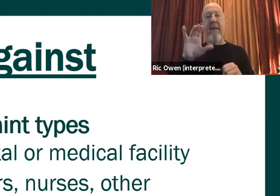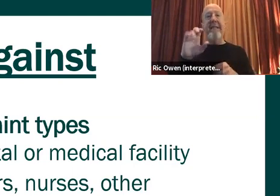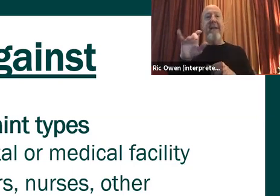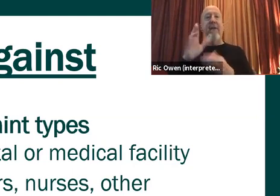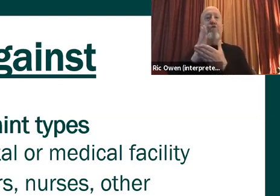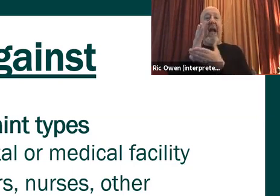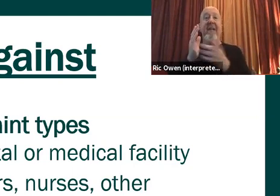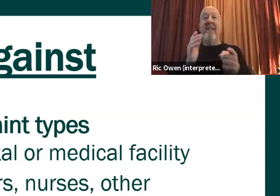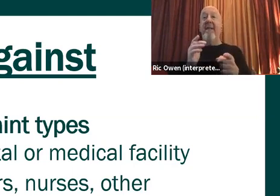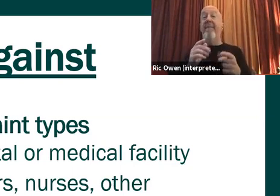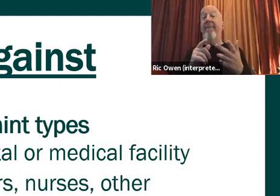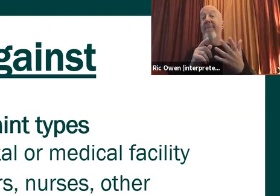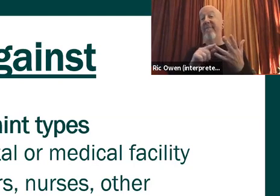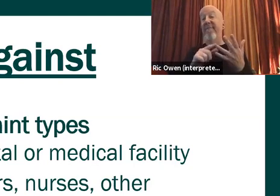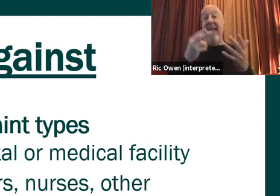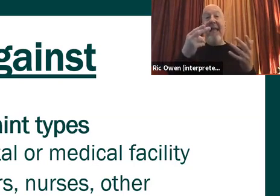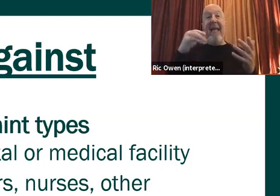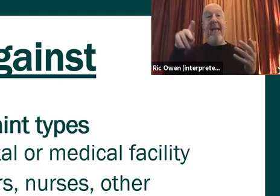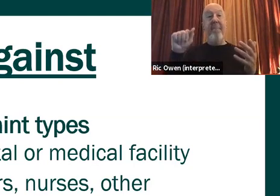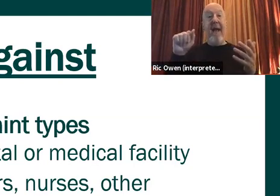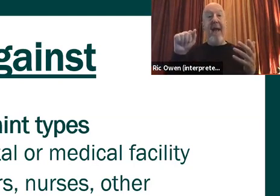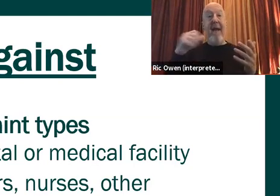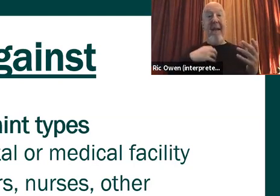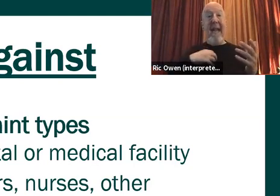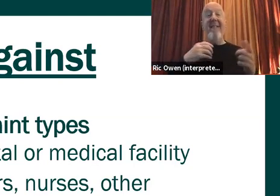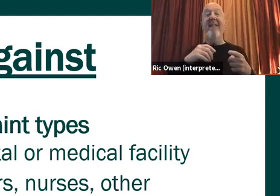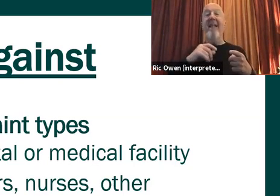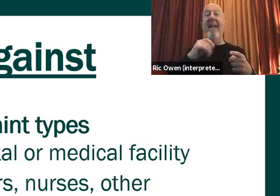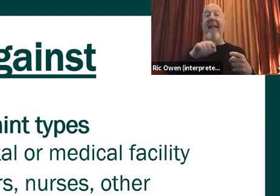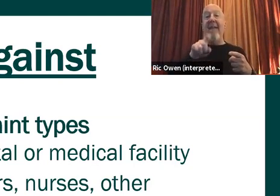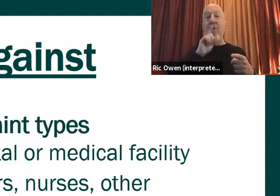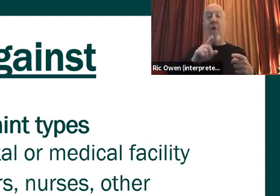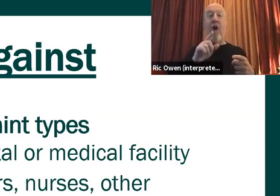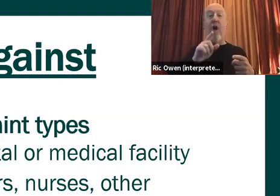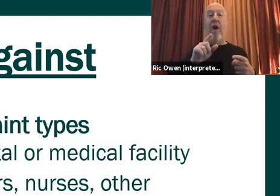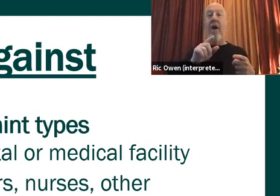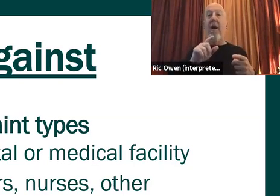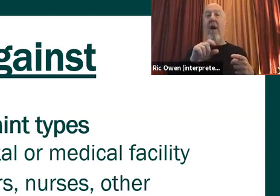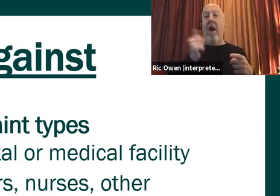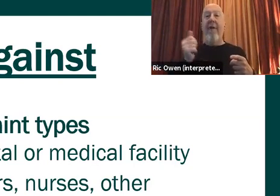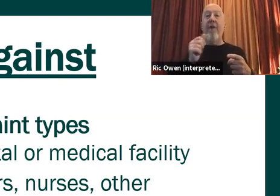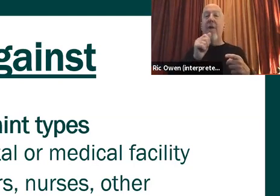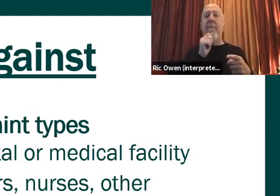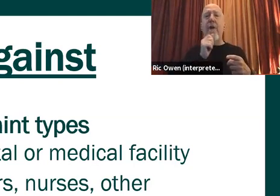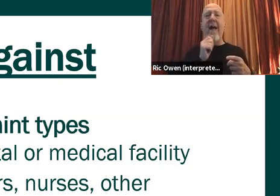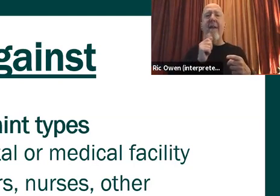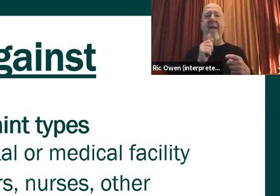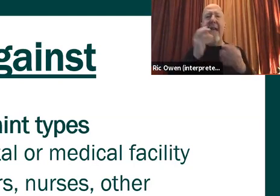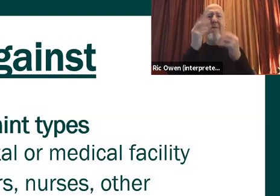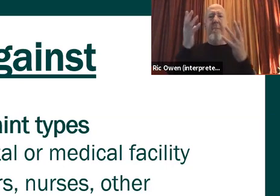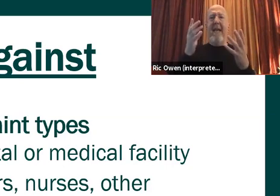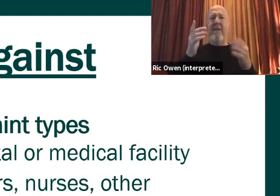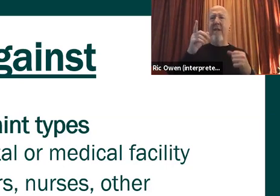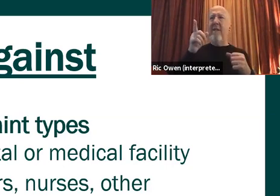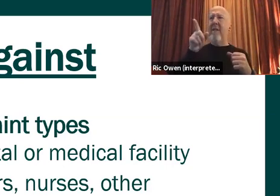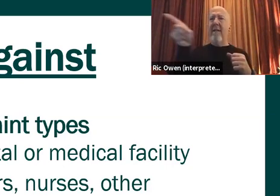HIPAA complaints, this one is important. If your trans status or other private health information has been improperly shared